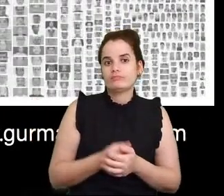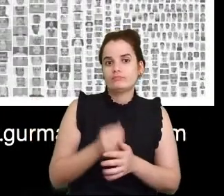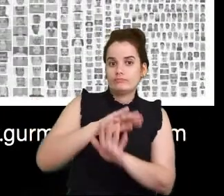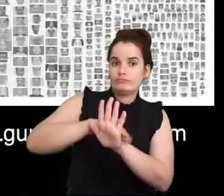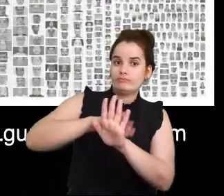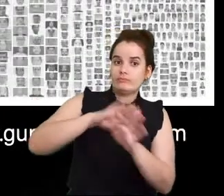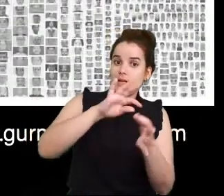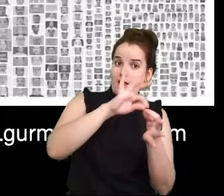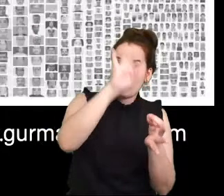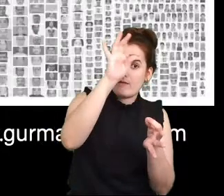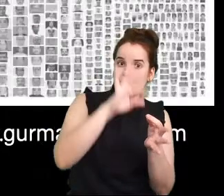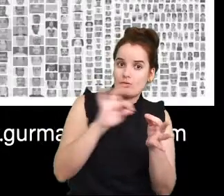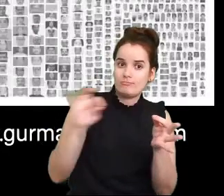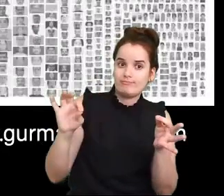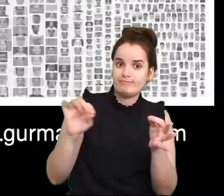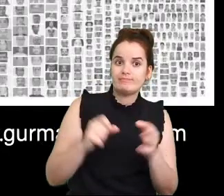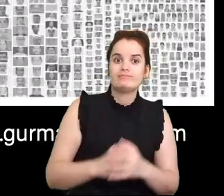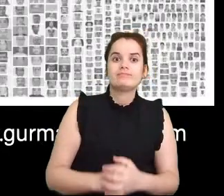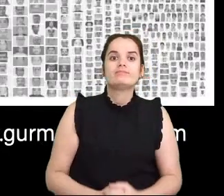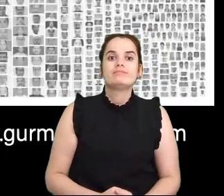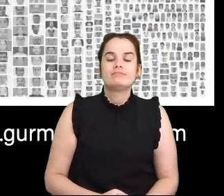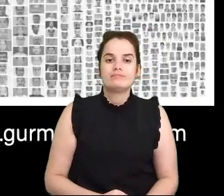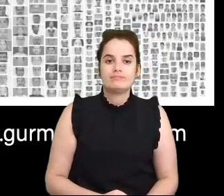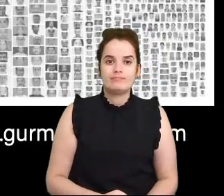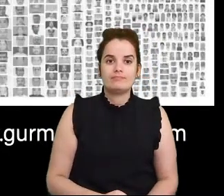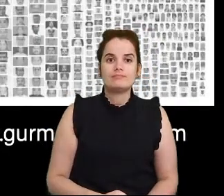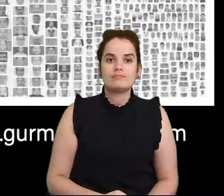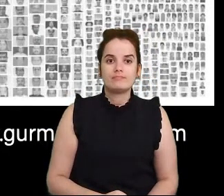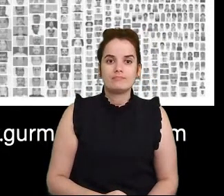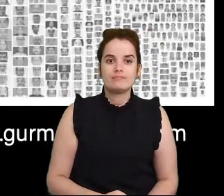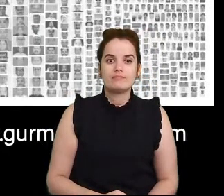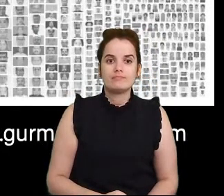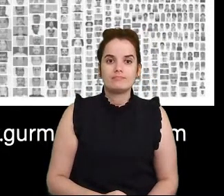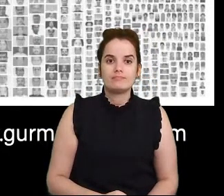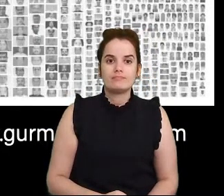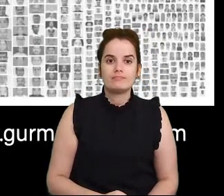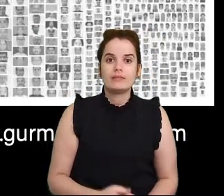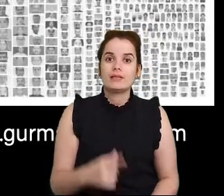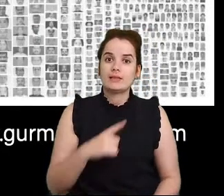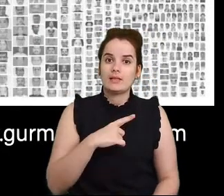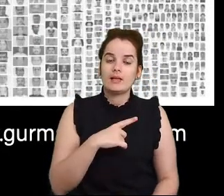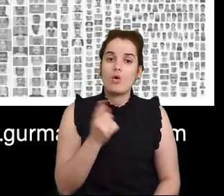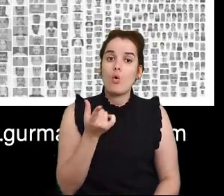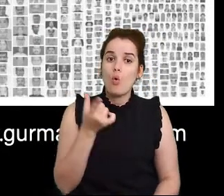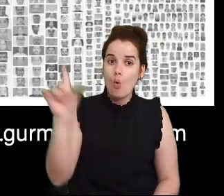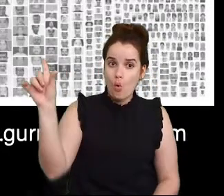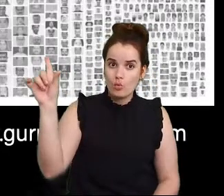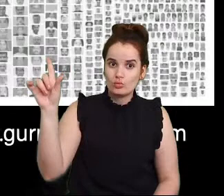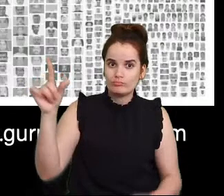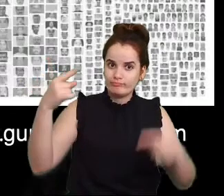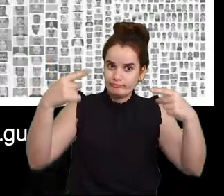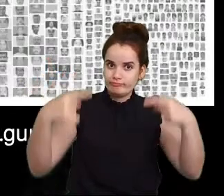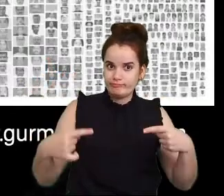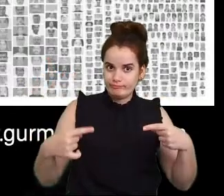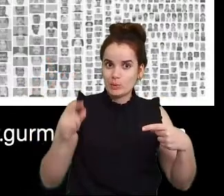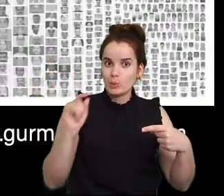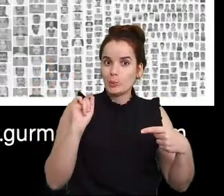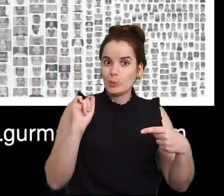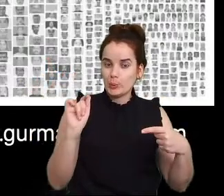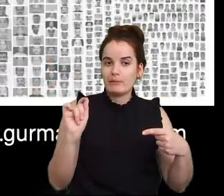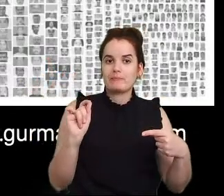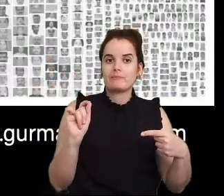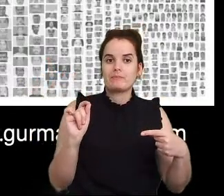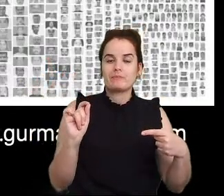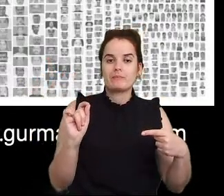Then another aspect to these dualities is interactive graphics. So stuff where things